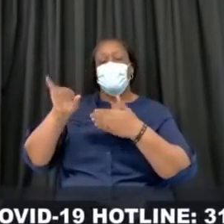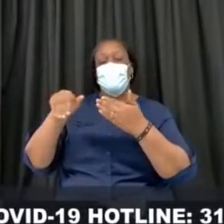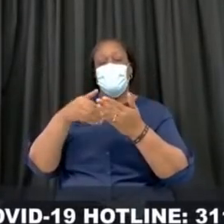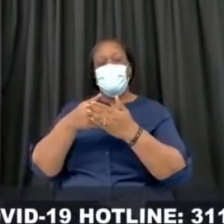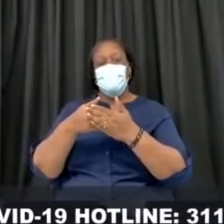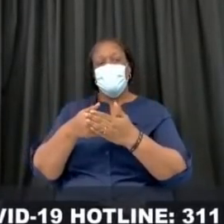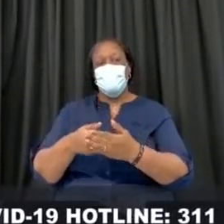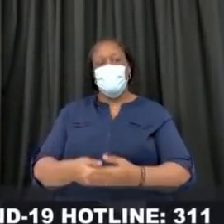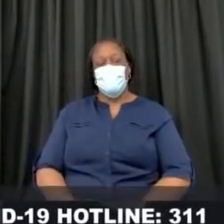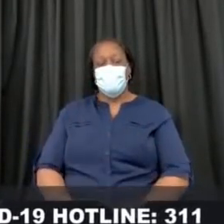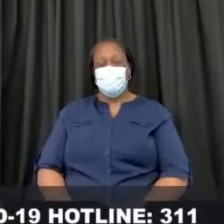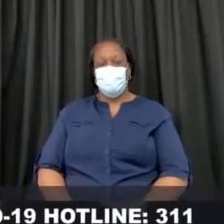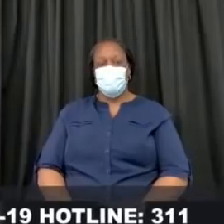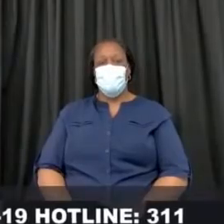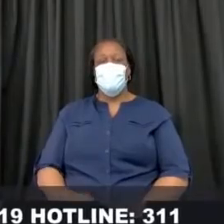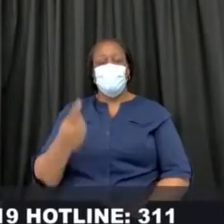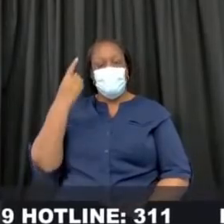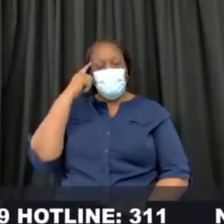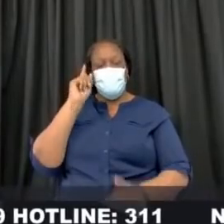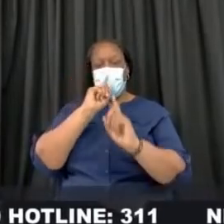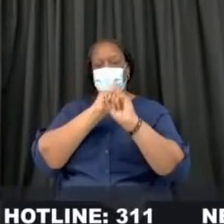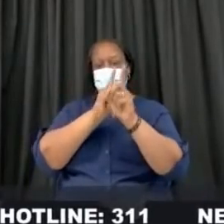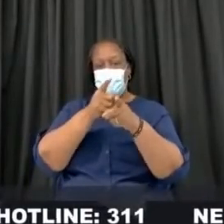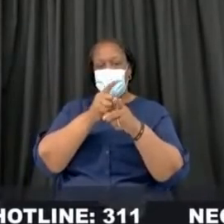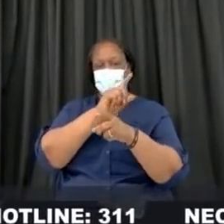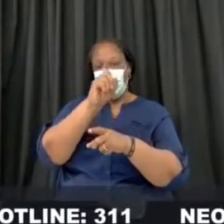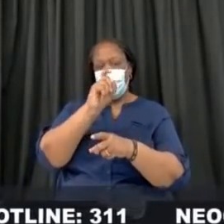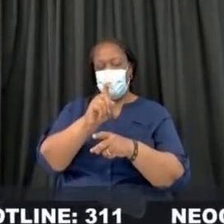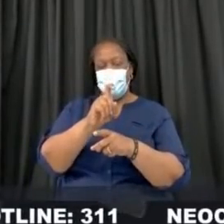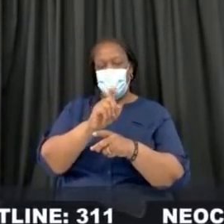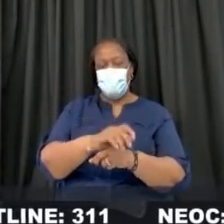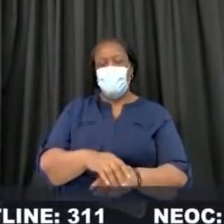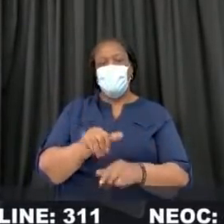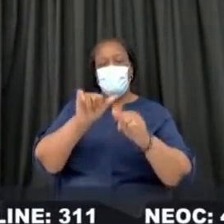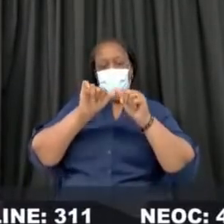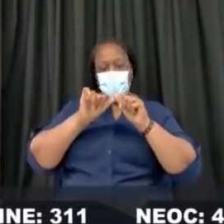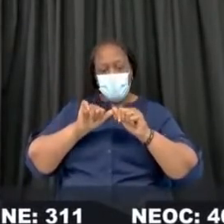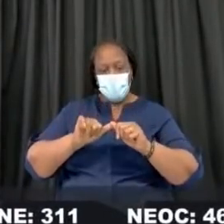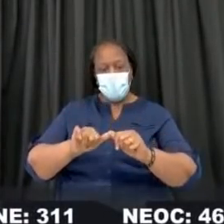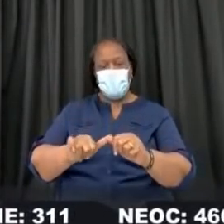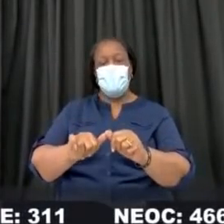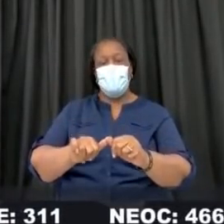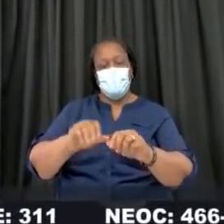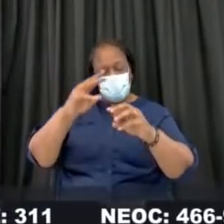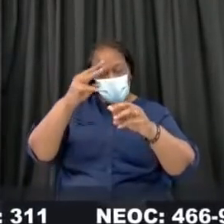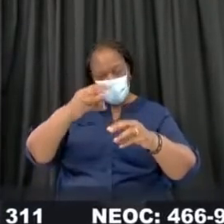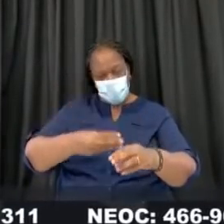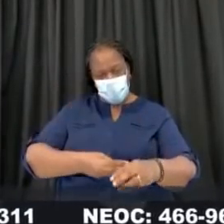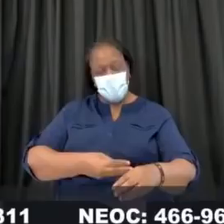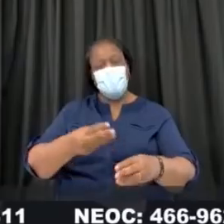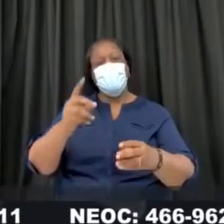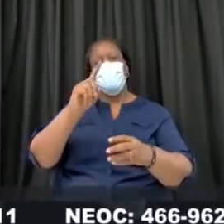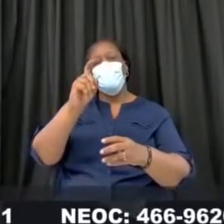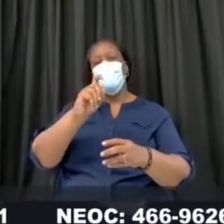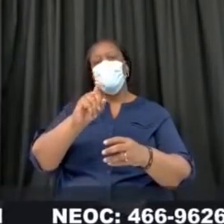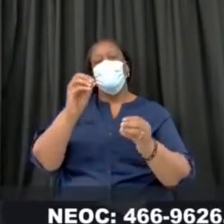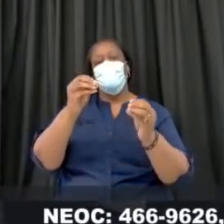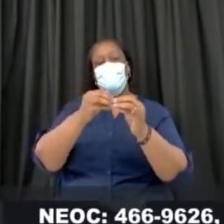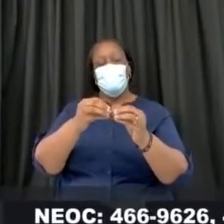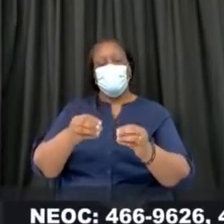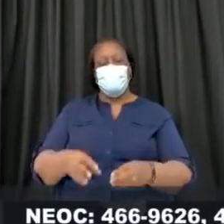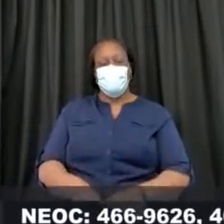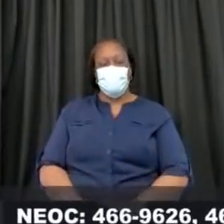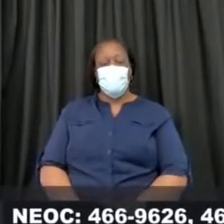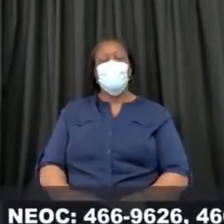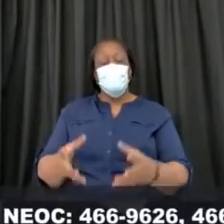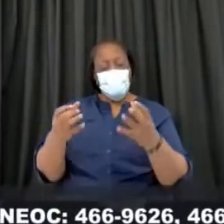for answering the questions, and we continue to welcome your questions because